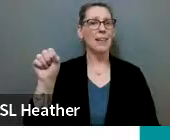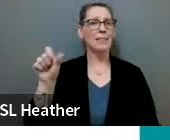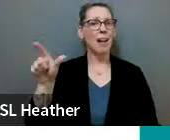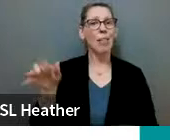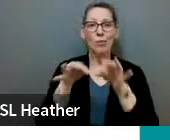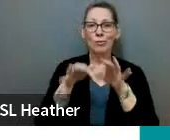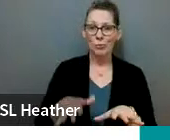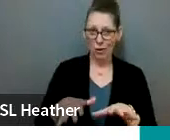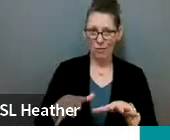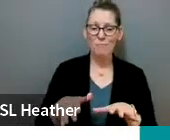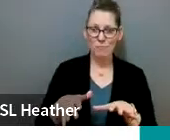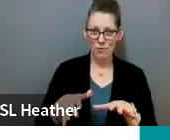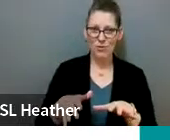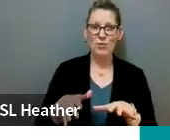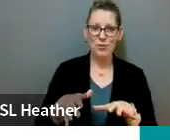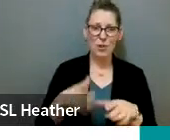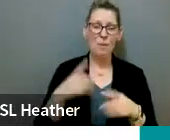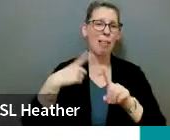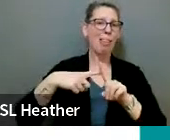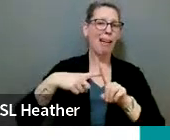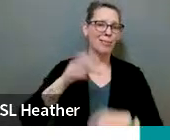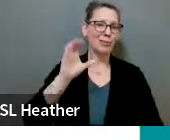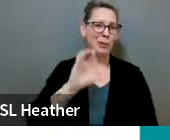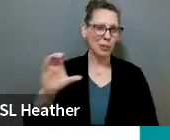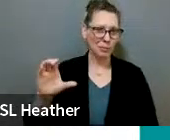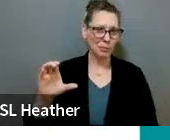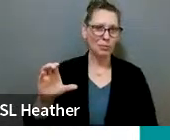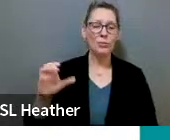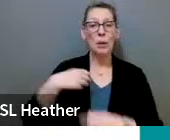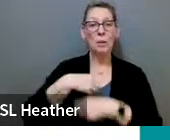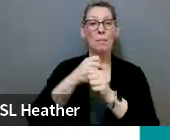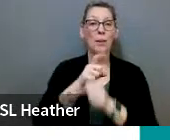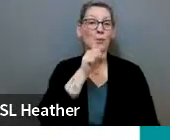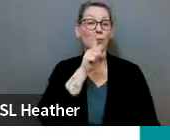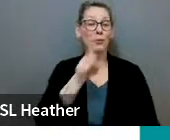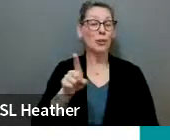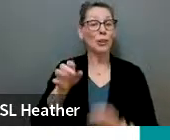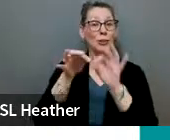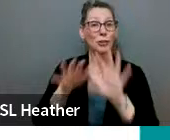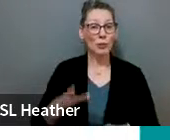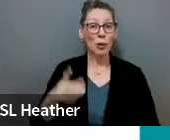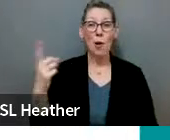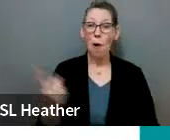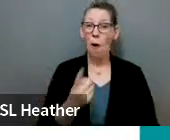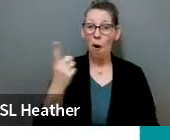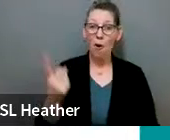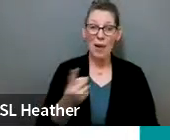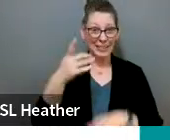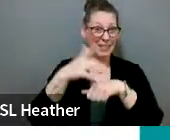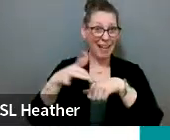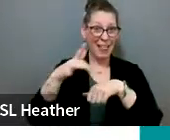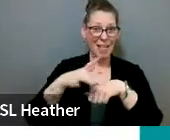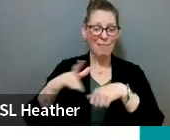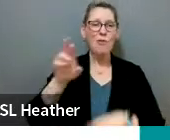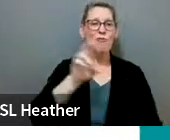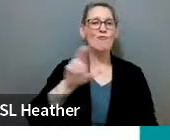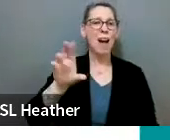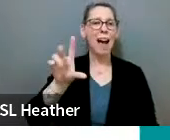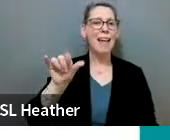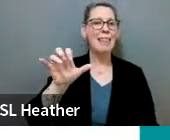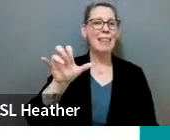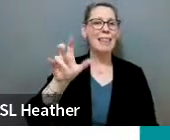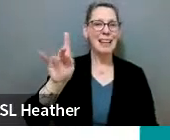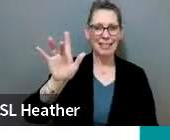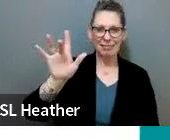in addition to closed captioning. To make sure the interpreter is always visible, please right-click their video and select Spotlight